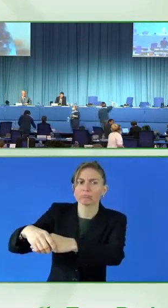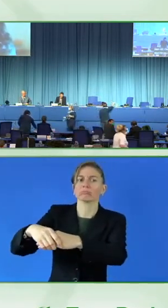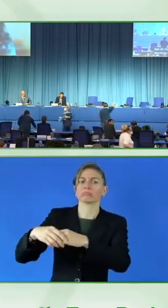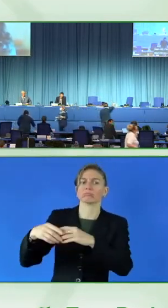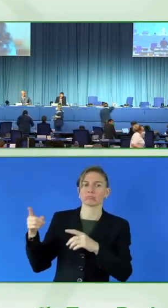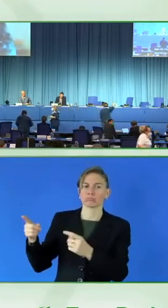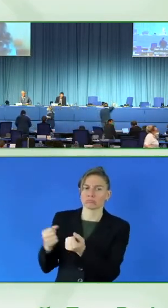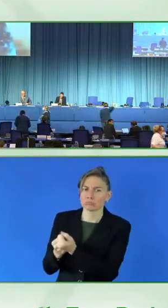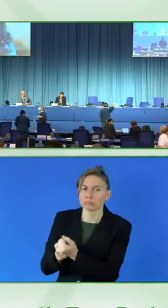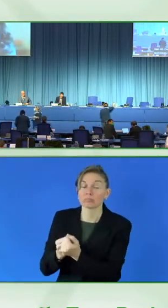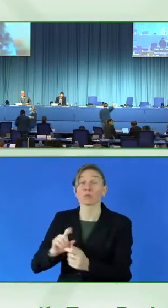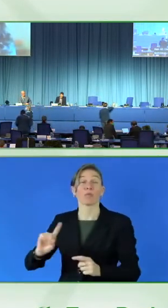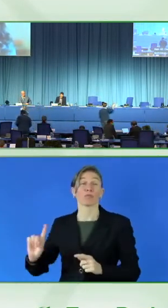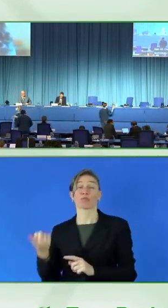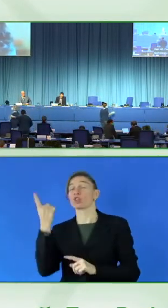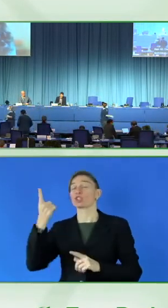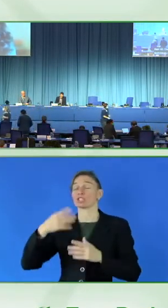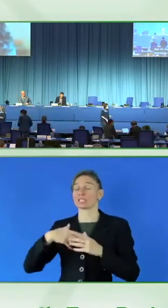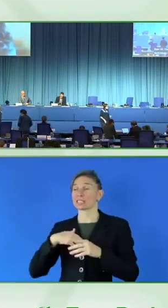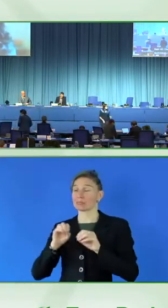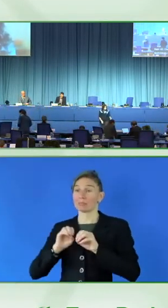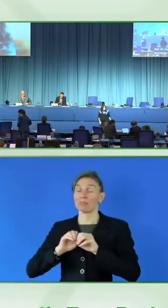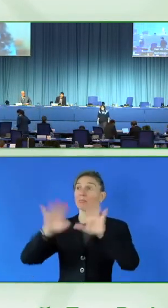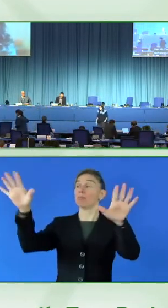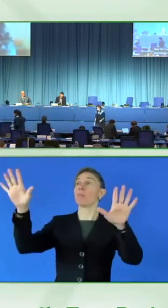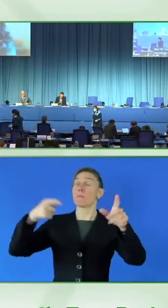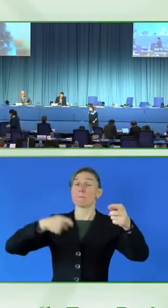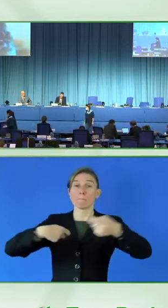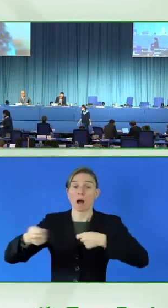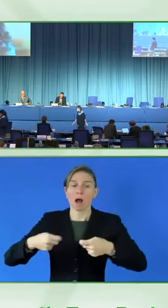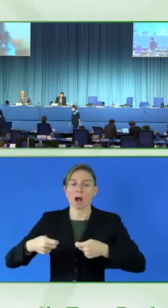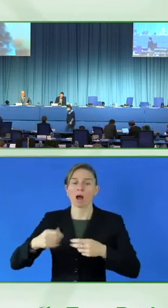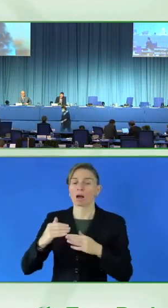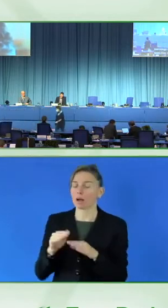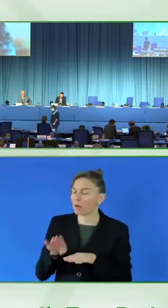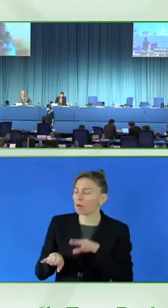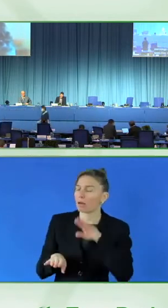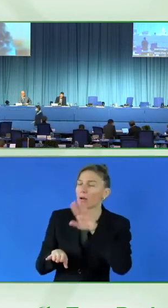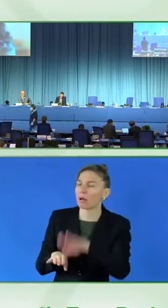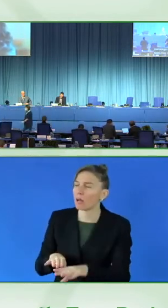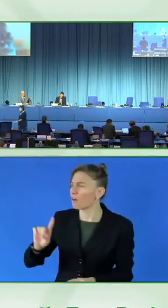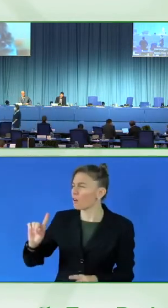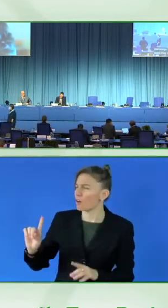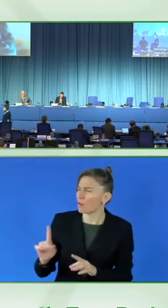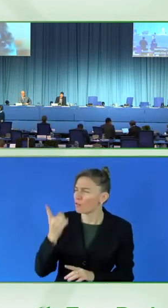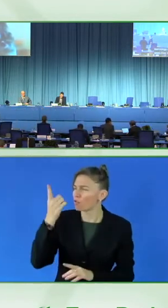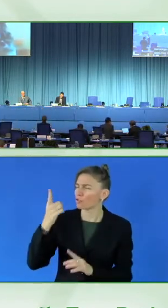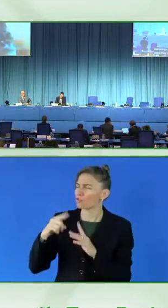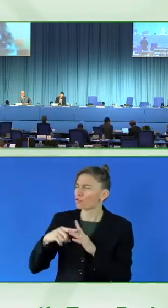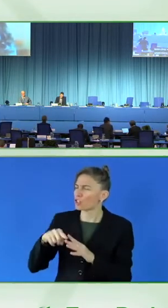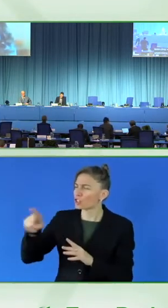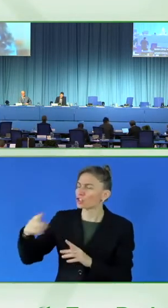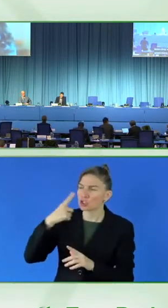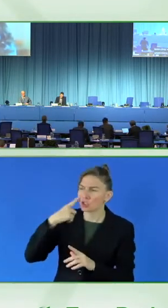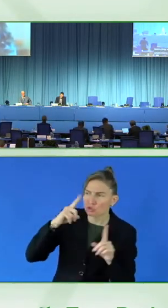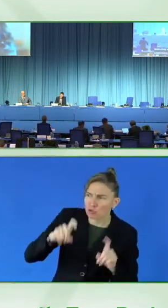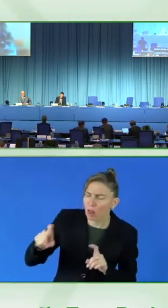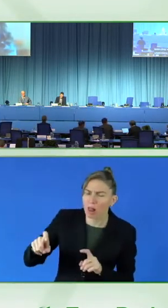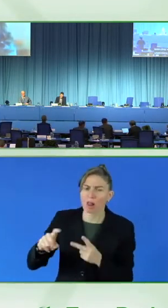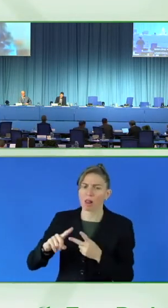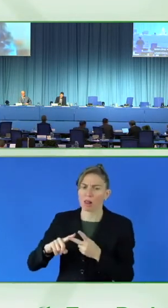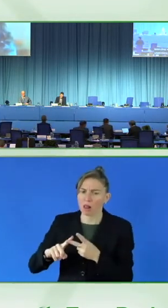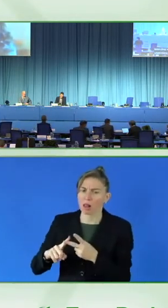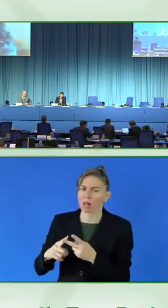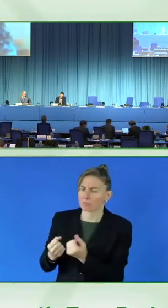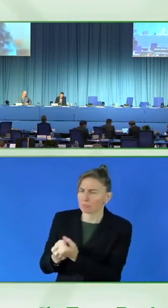market, understand, help them create their first initial adopters, create their first tribe, and then can we help them